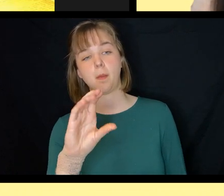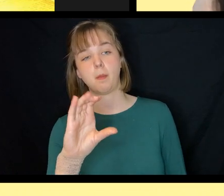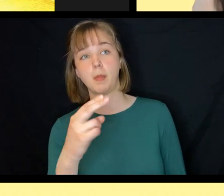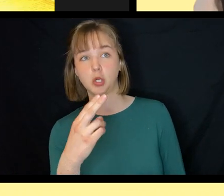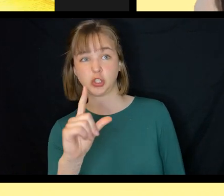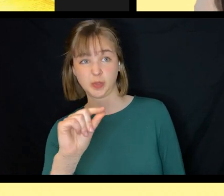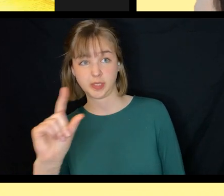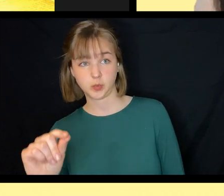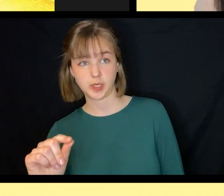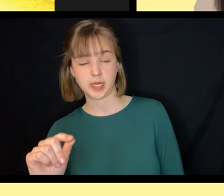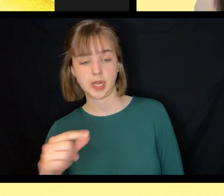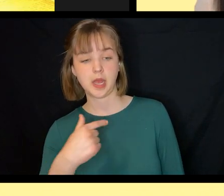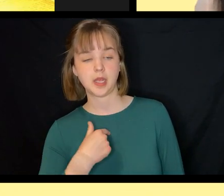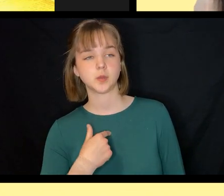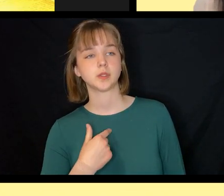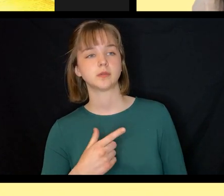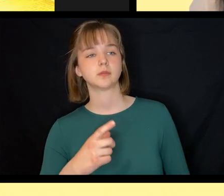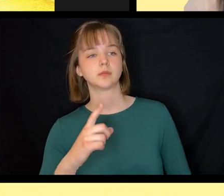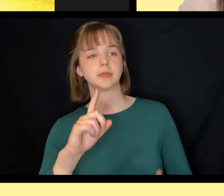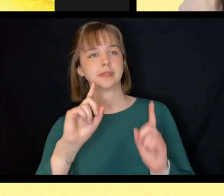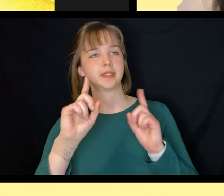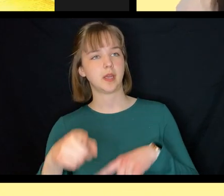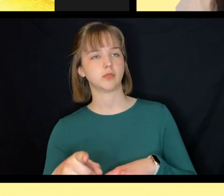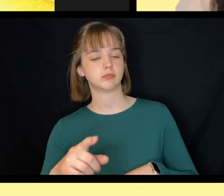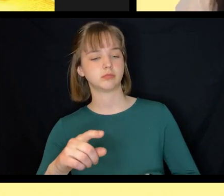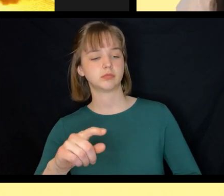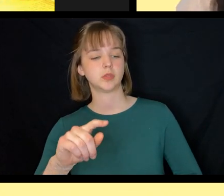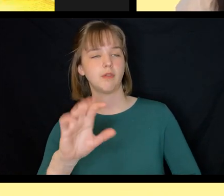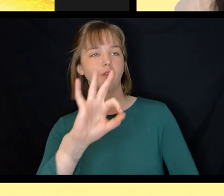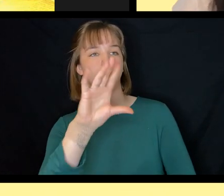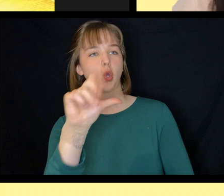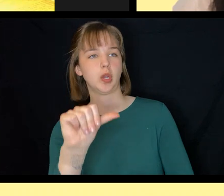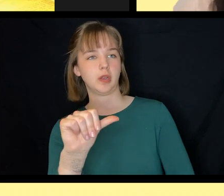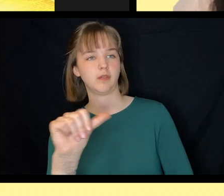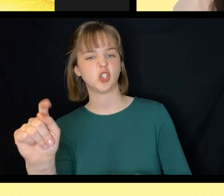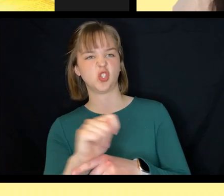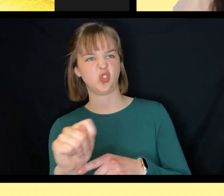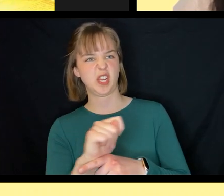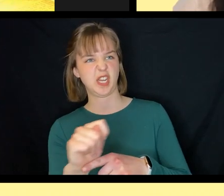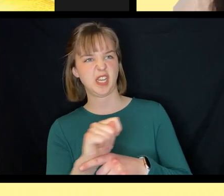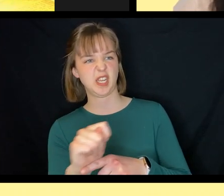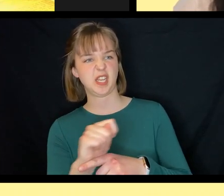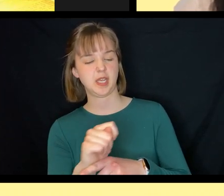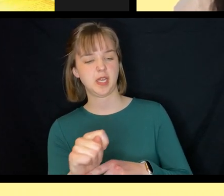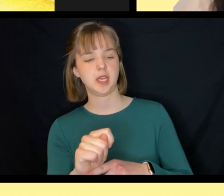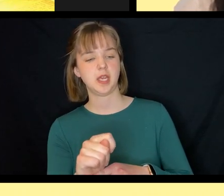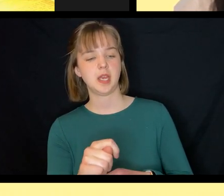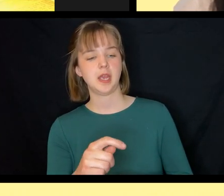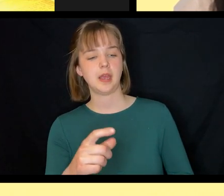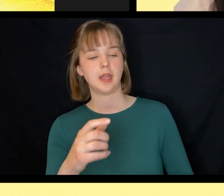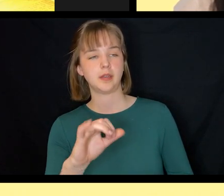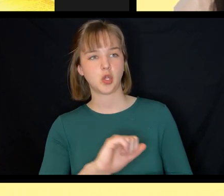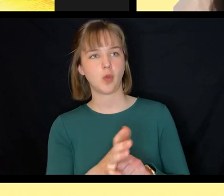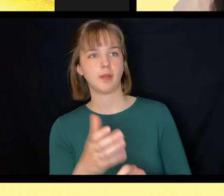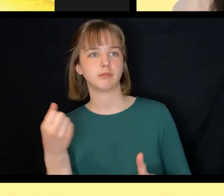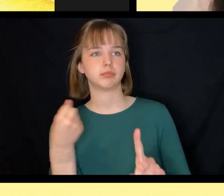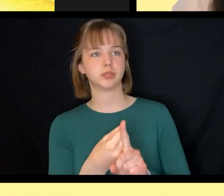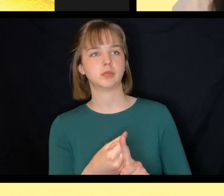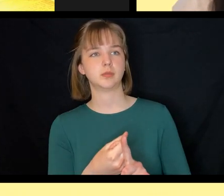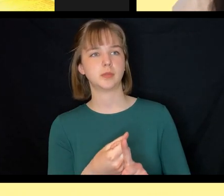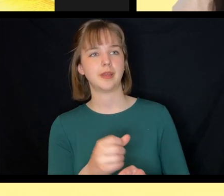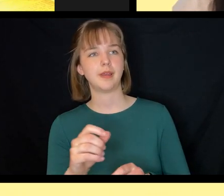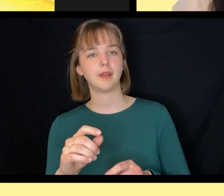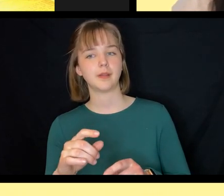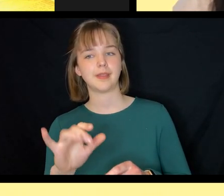been on a national team camp down in Florida, and we got sent home halfway through, which was like, okay, stuff's like actually